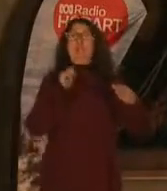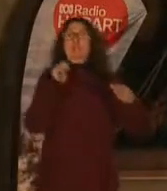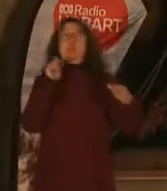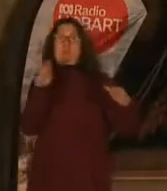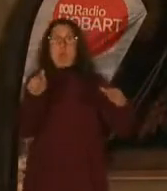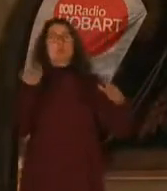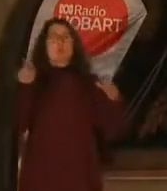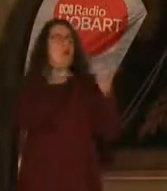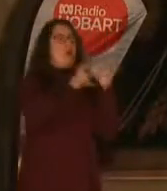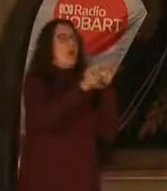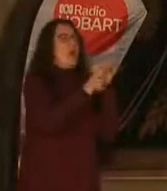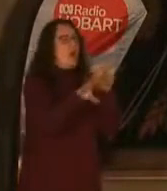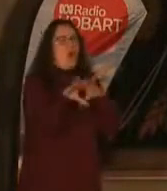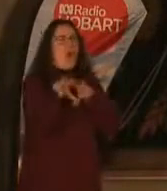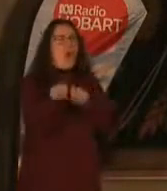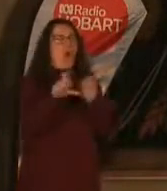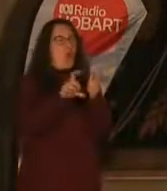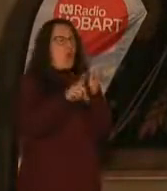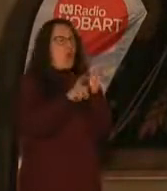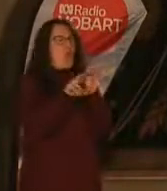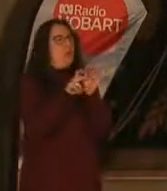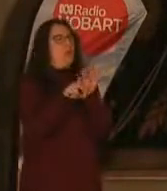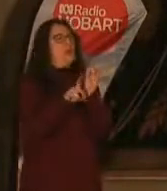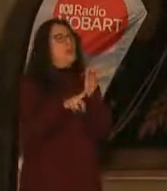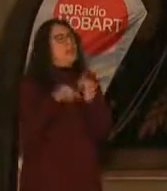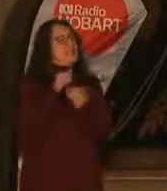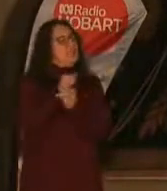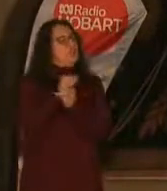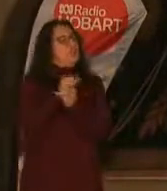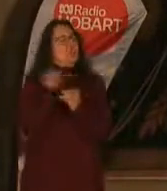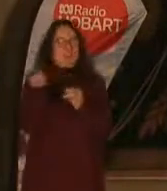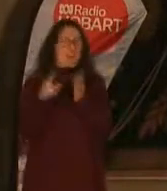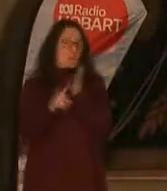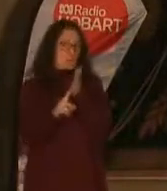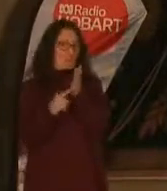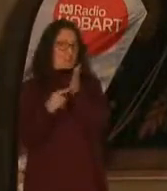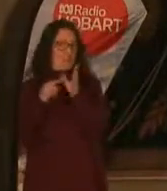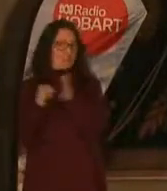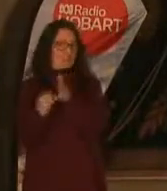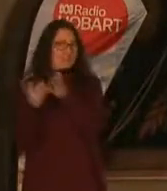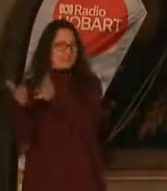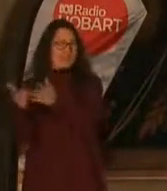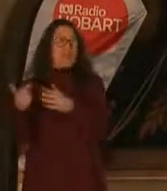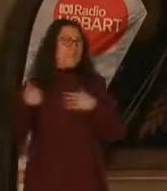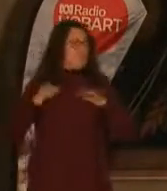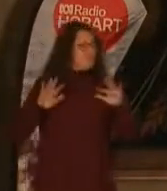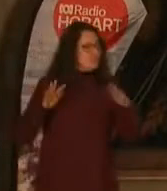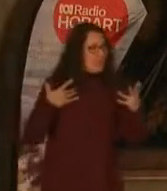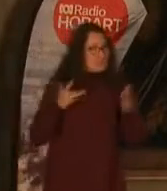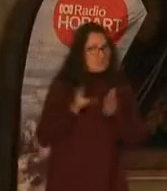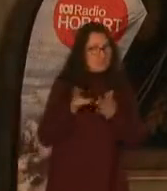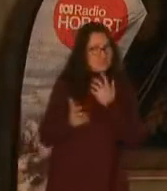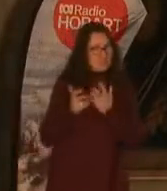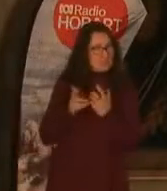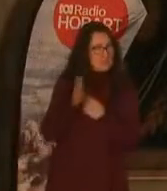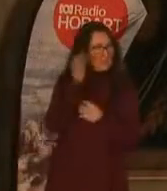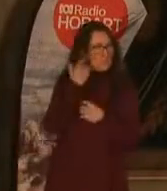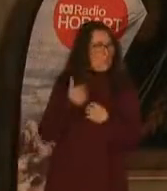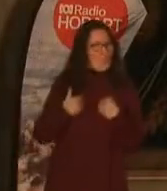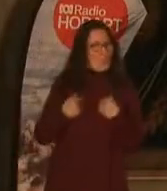UTAS, particularly given that, you know, I hadn't been to uni before. And I think that